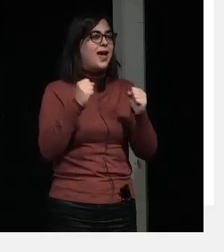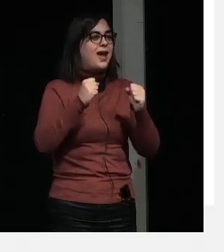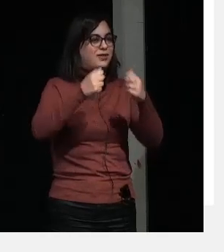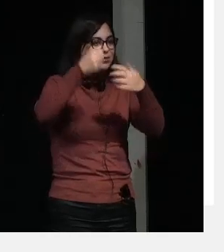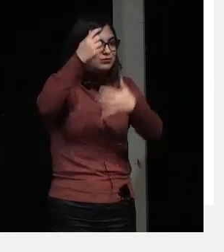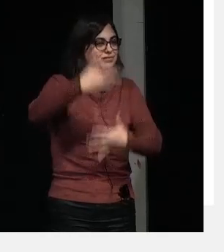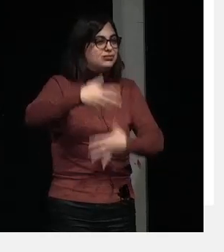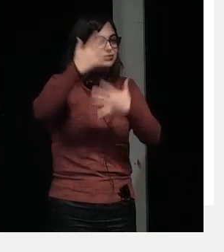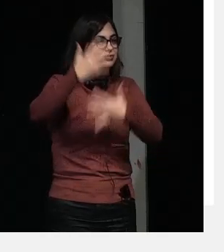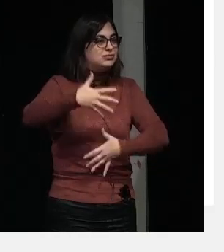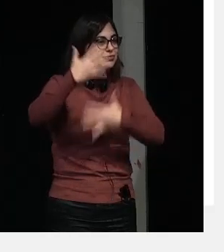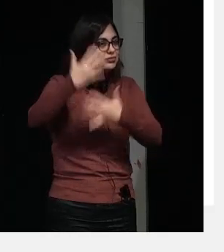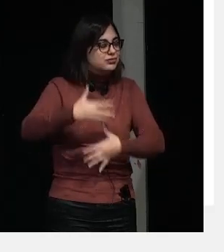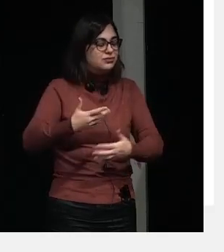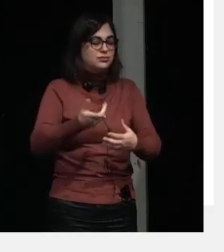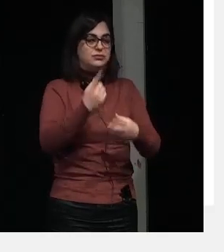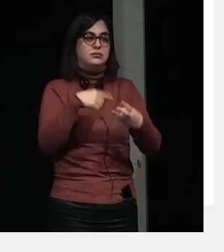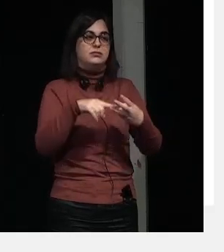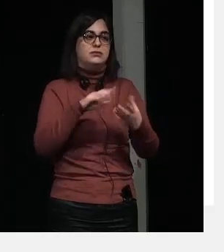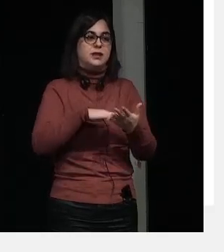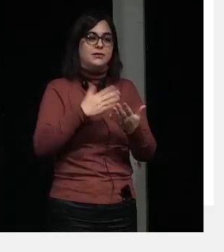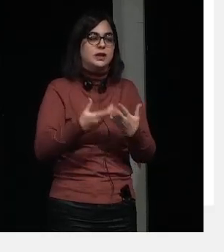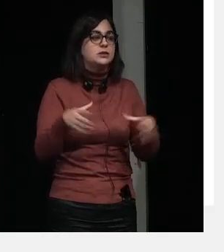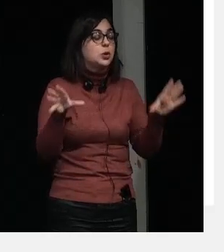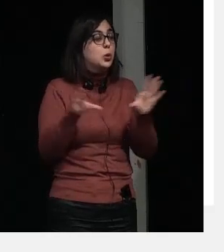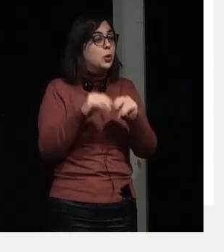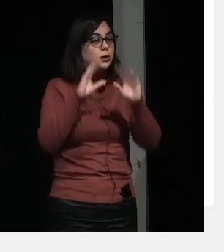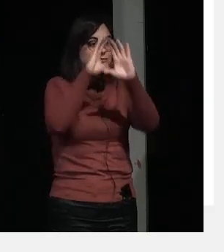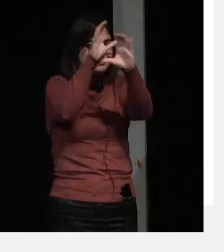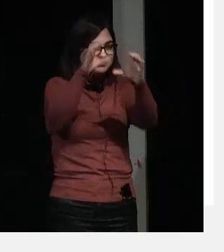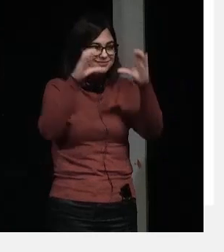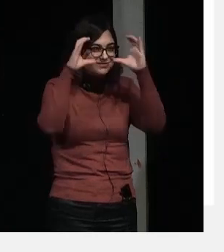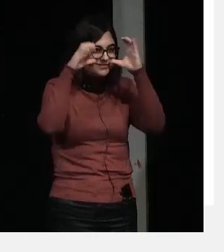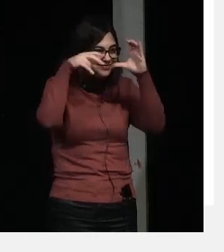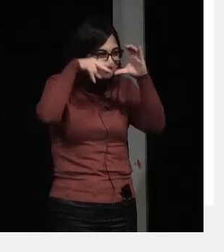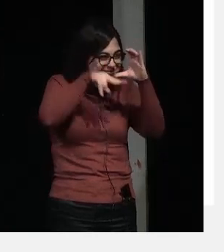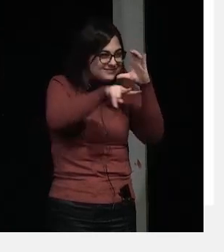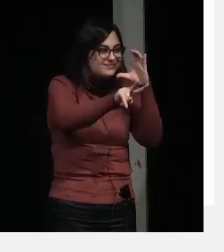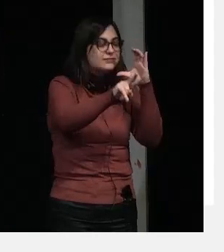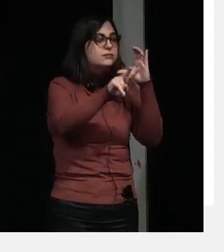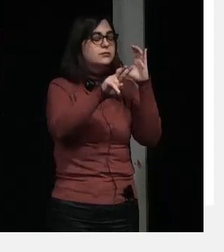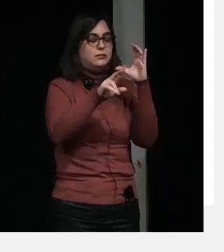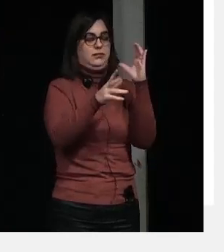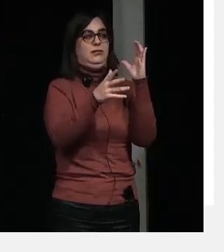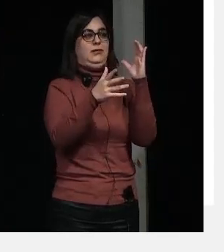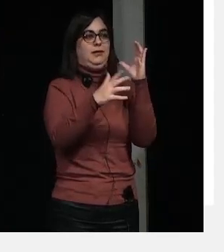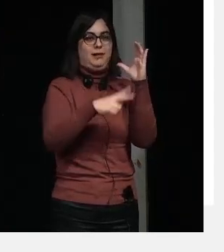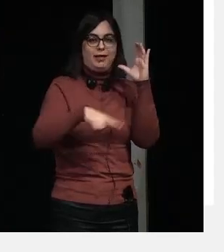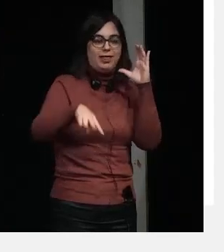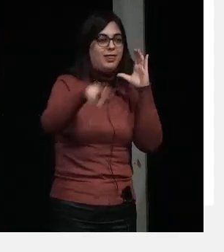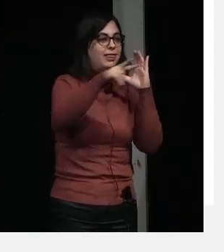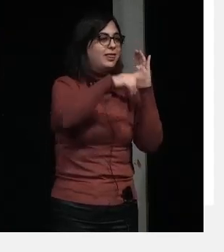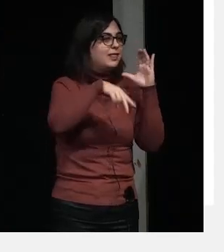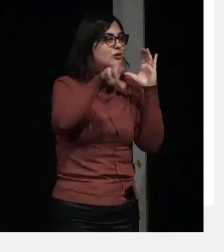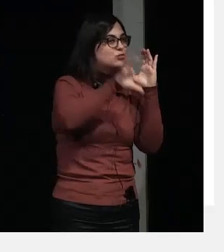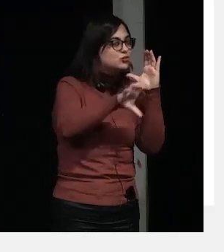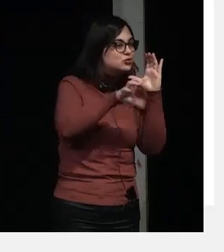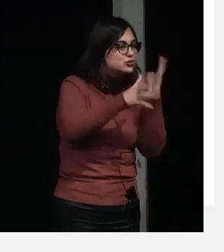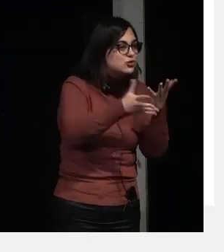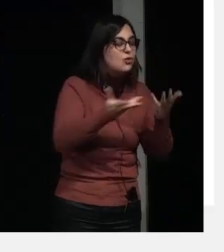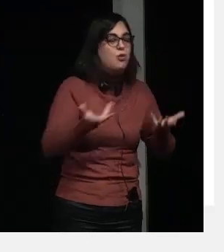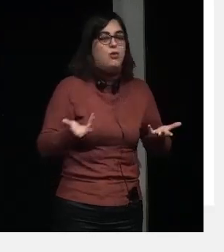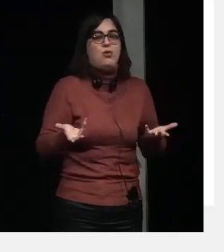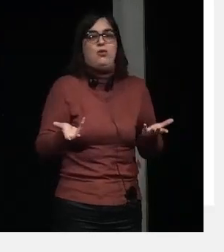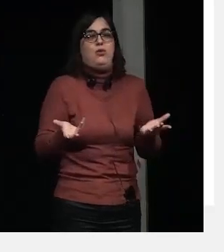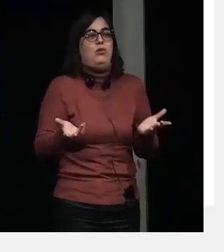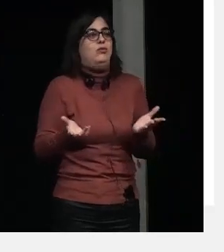this, virtual reality, being able to bring you into an experience, and